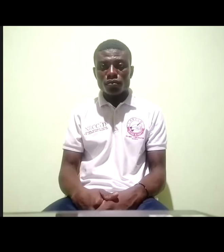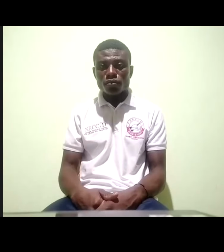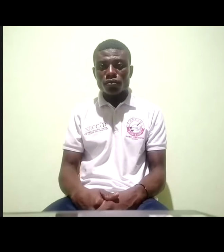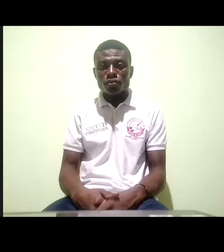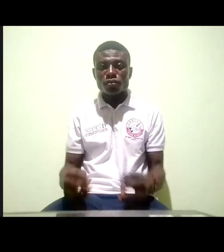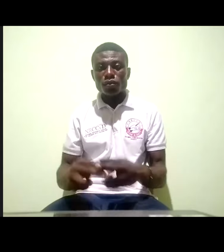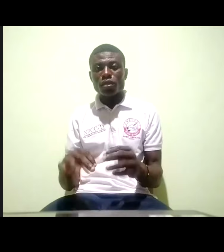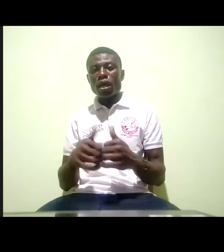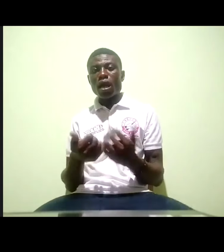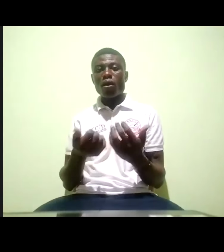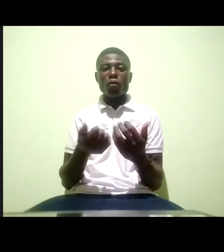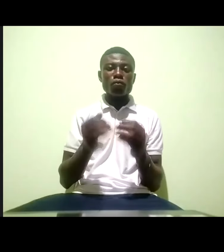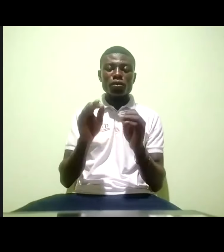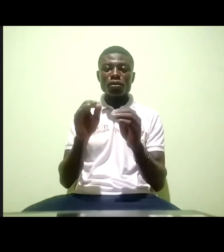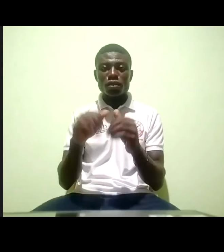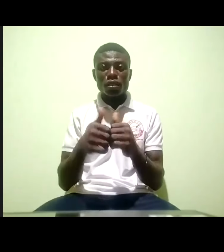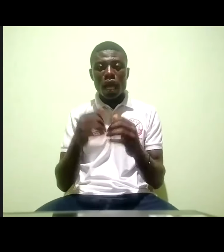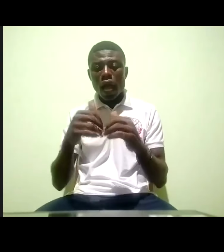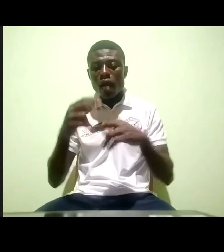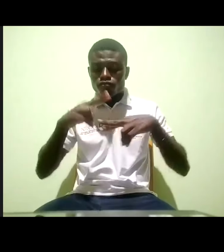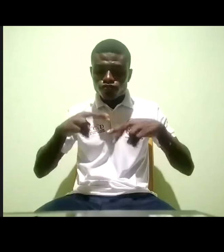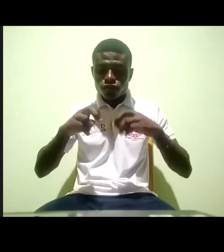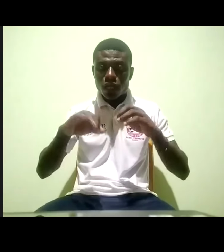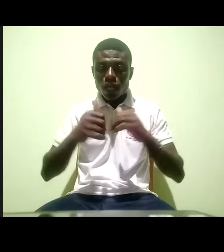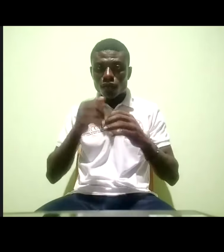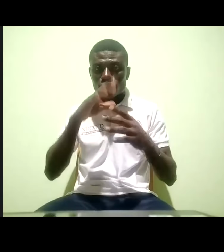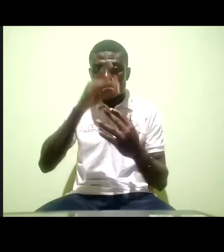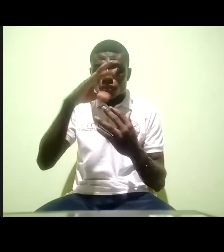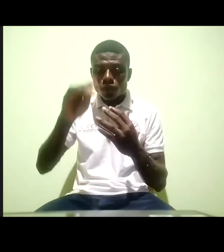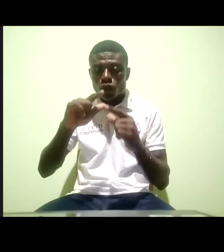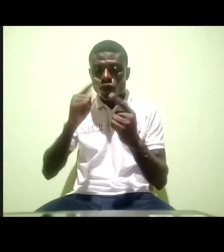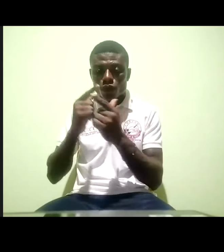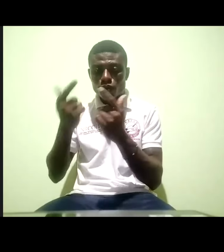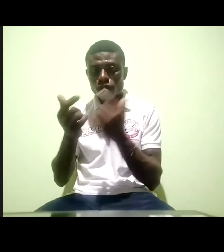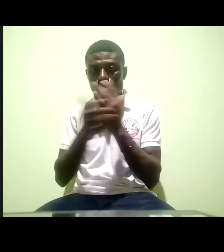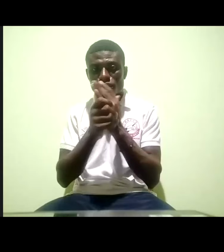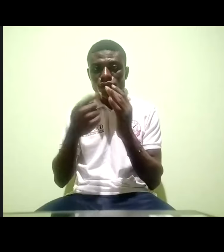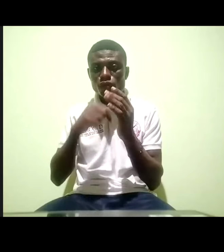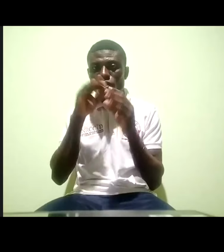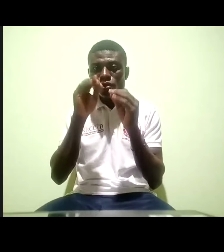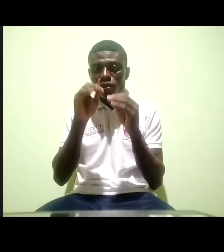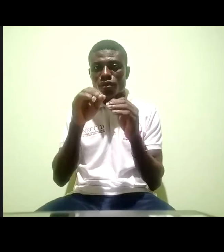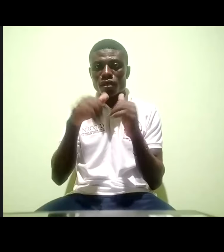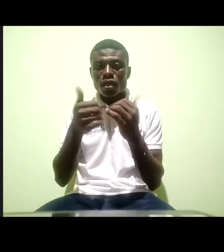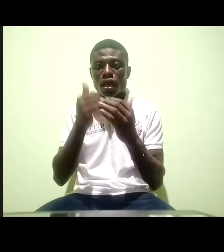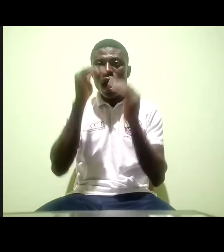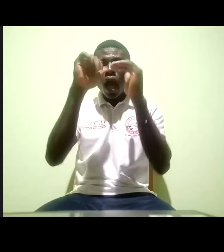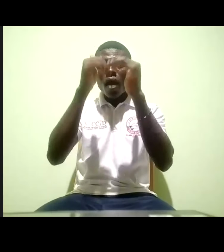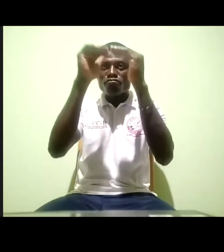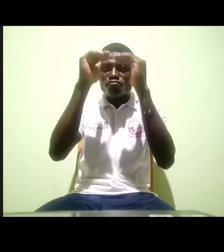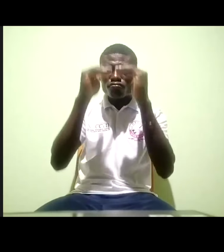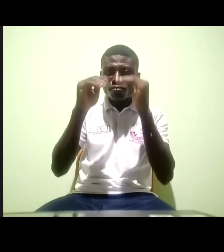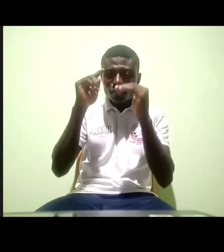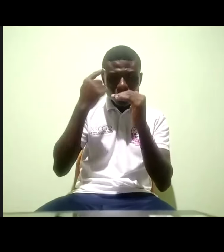classification skills, sorting skills, grouping the things together, seriation, sequential thinking, and